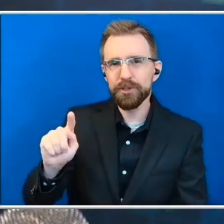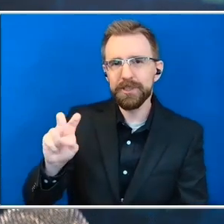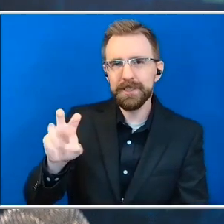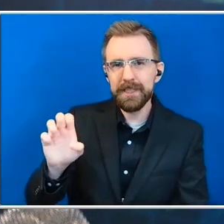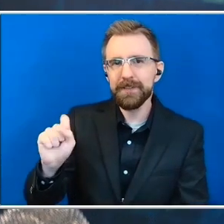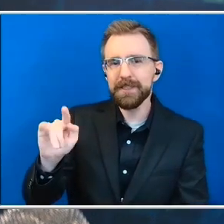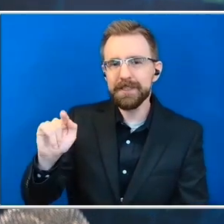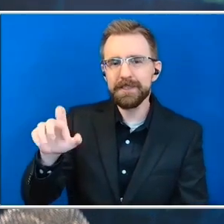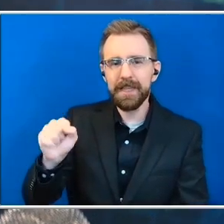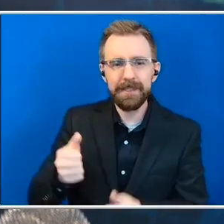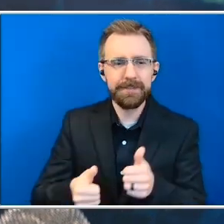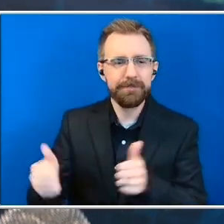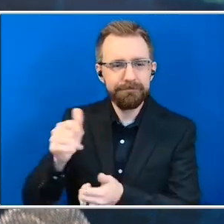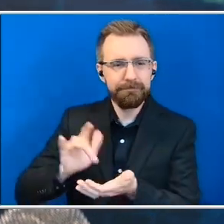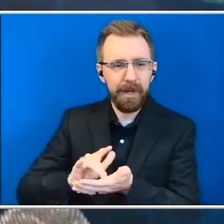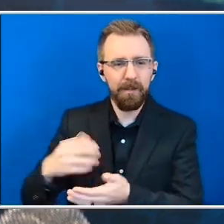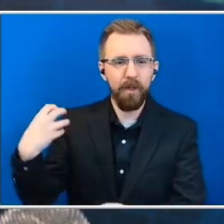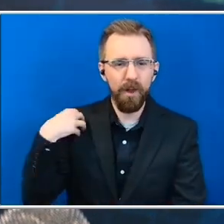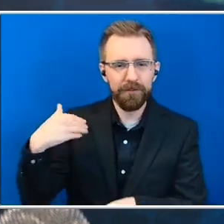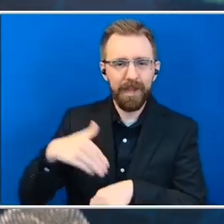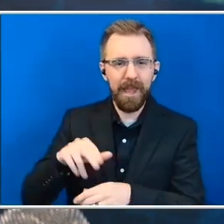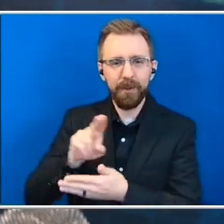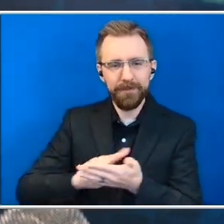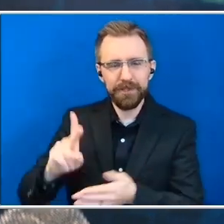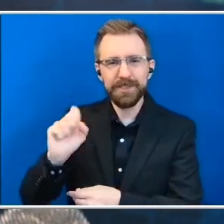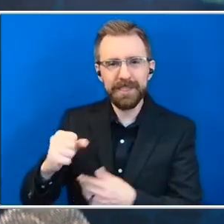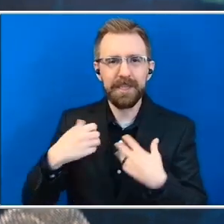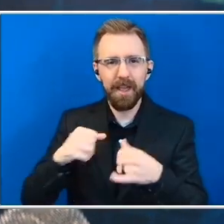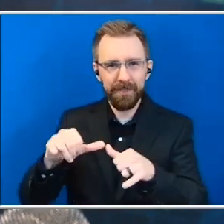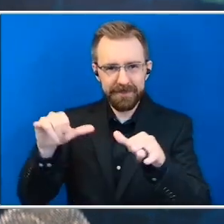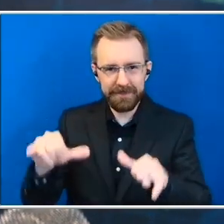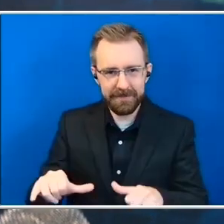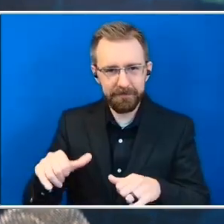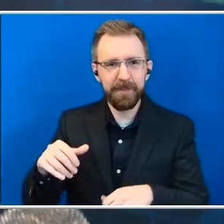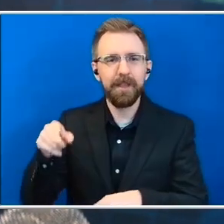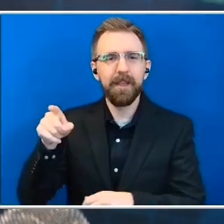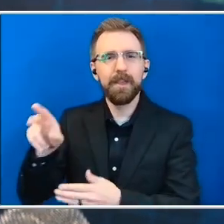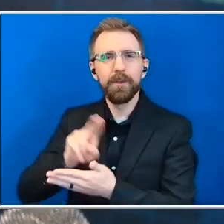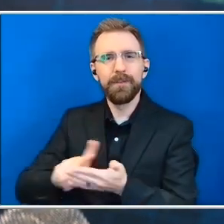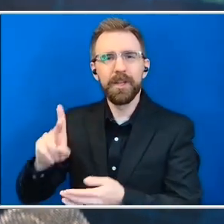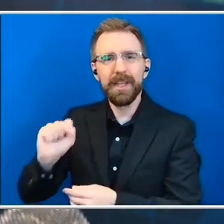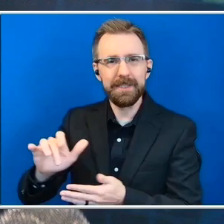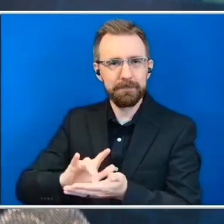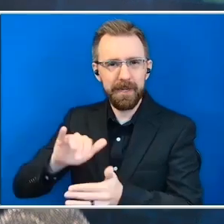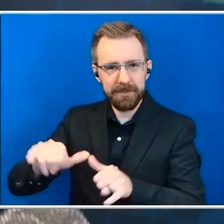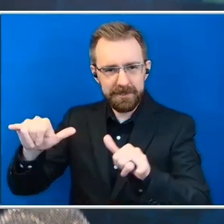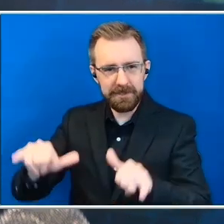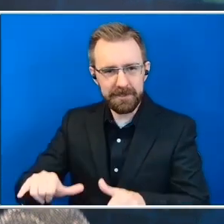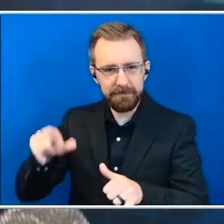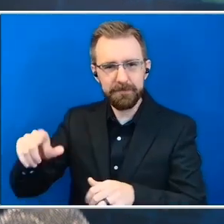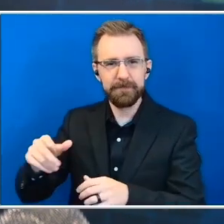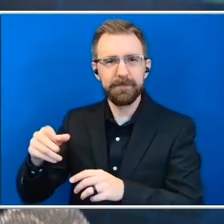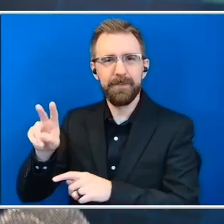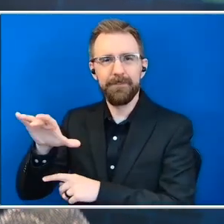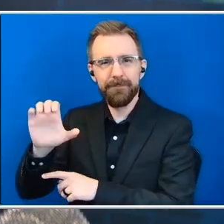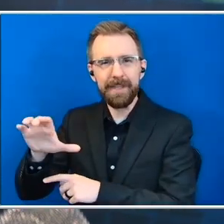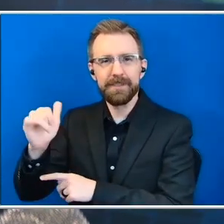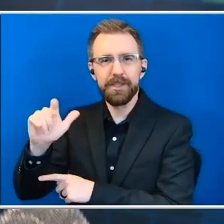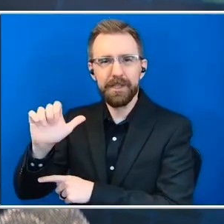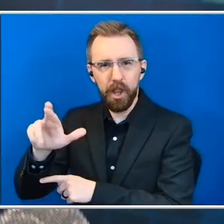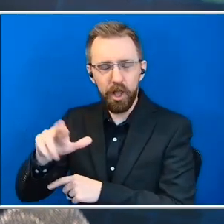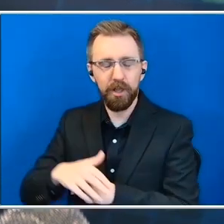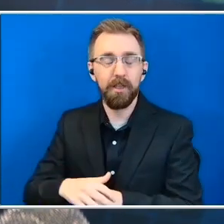Kansas Health System and Executive Vice Chancellor at the University of Kansas Medical Center. Today on Open Mics with Dr. Stites,